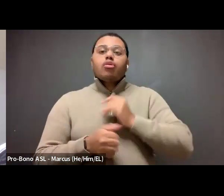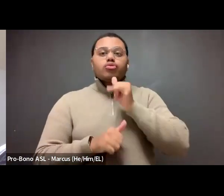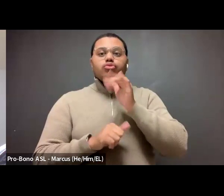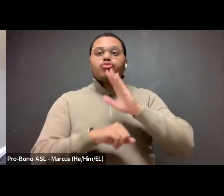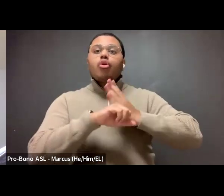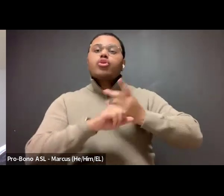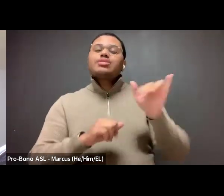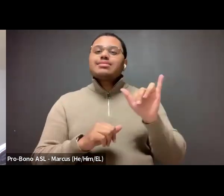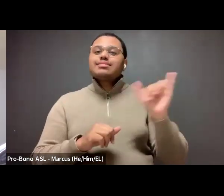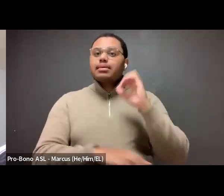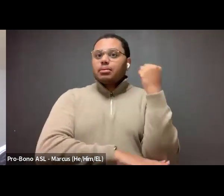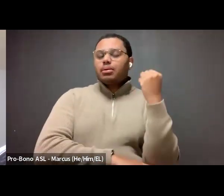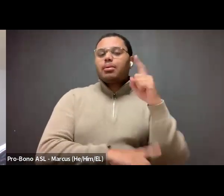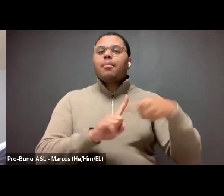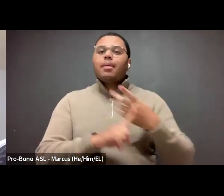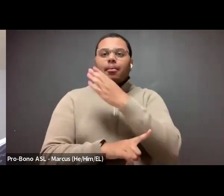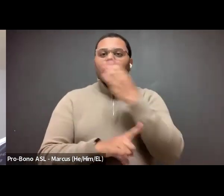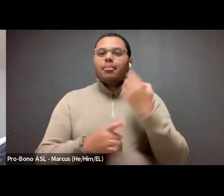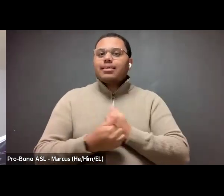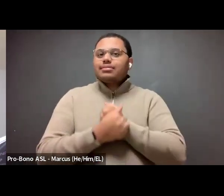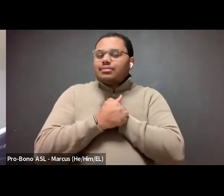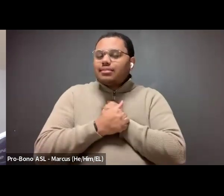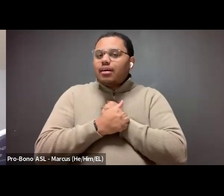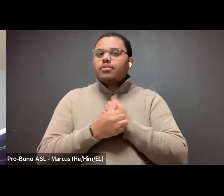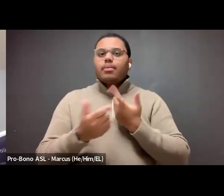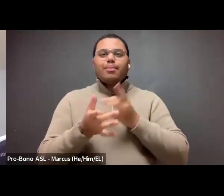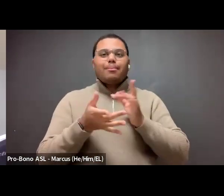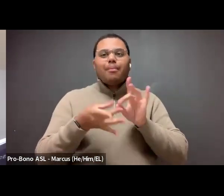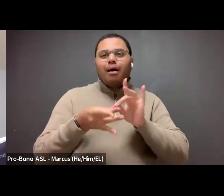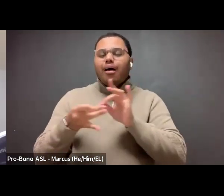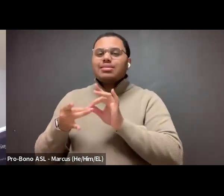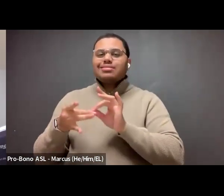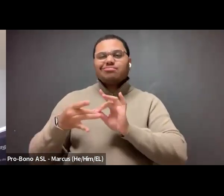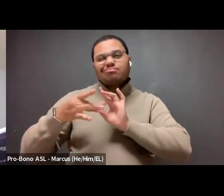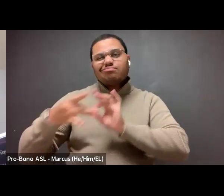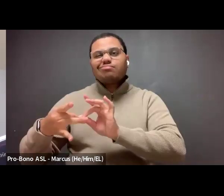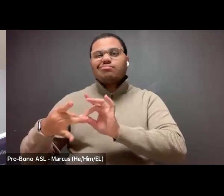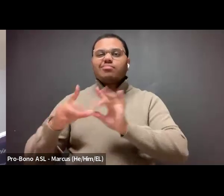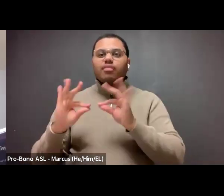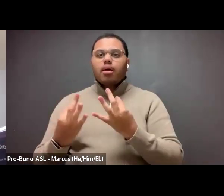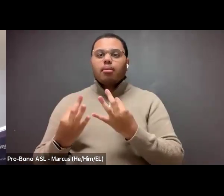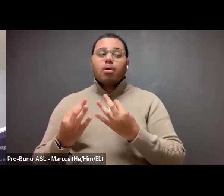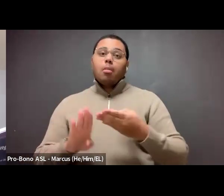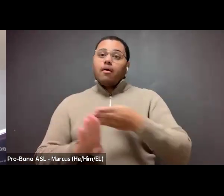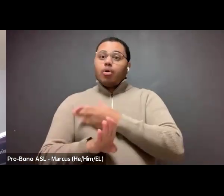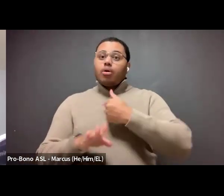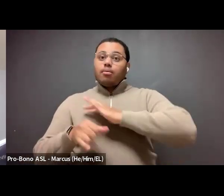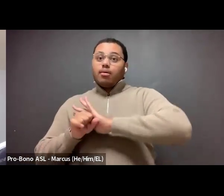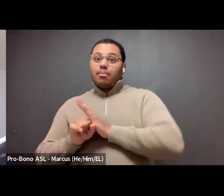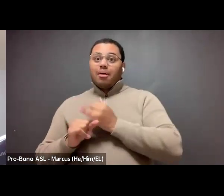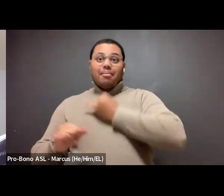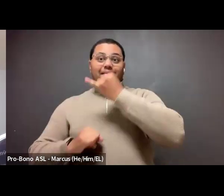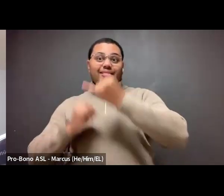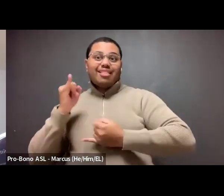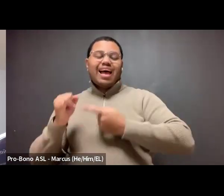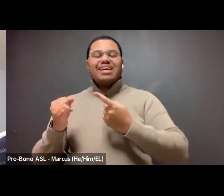the ties that bind us to our families. Just before the pandemic and my last day in rehearsals, a